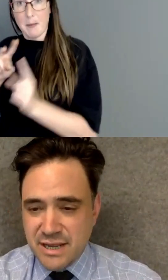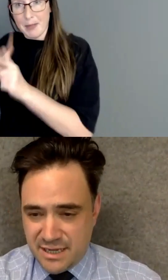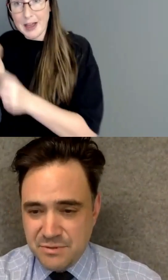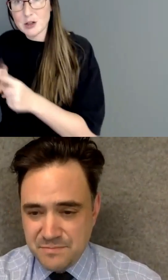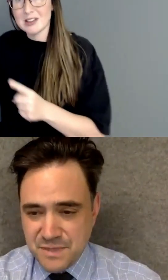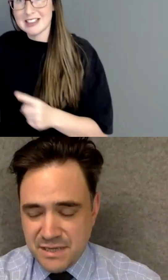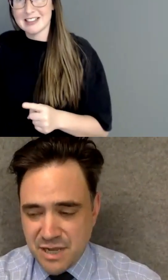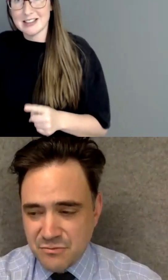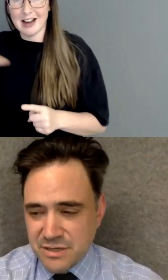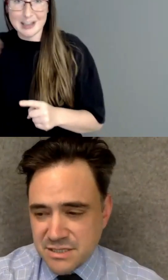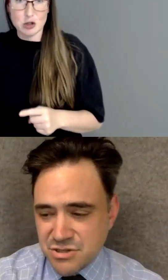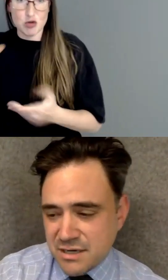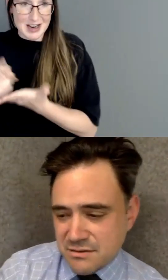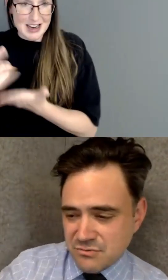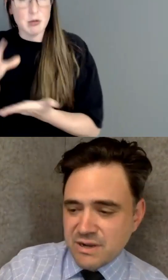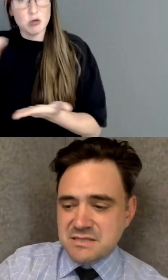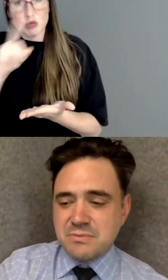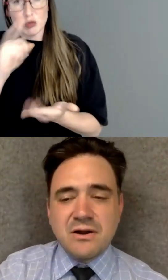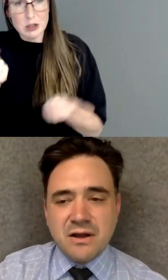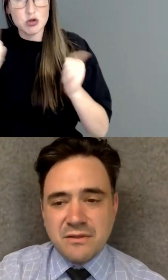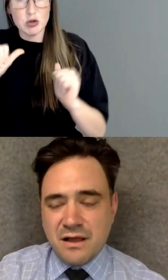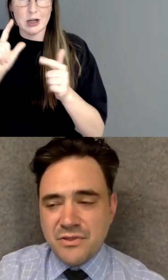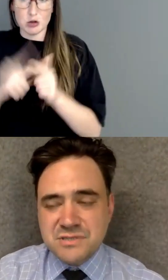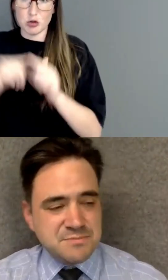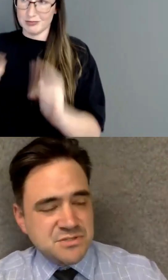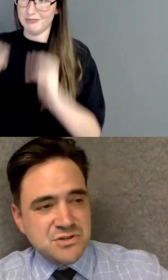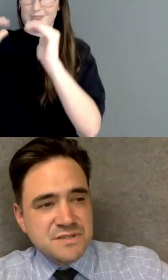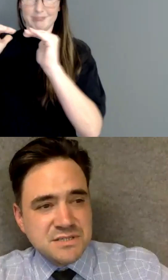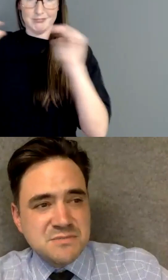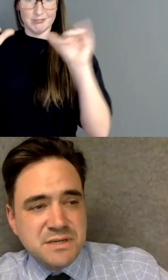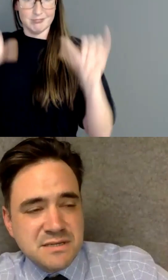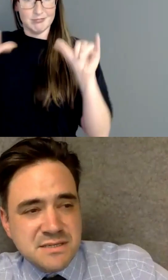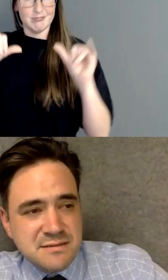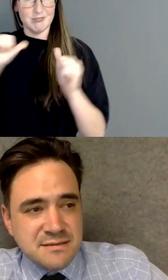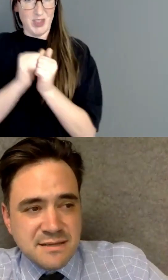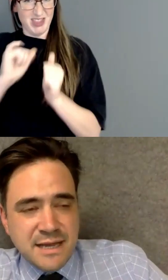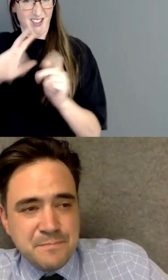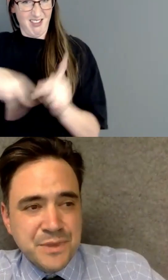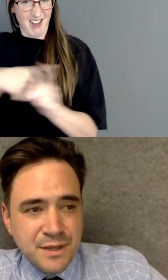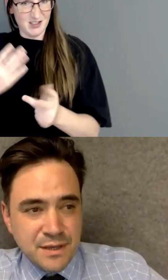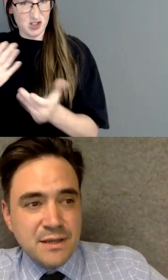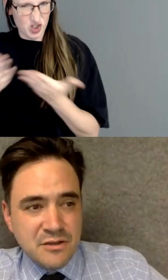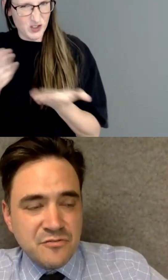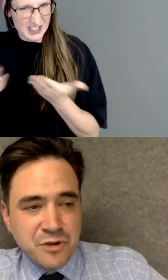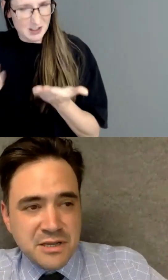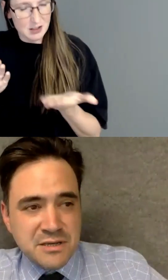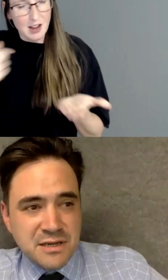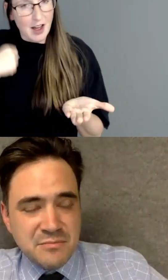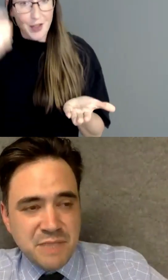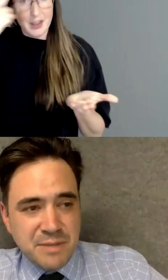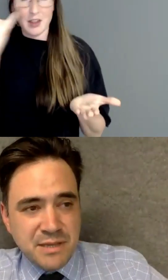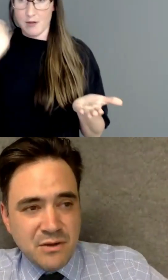detox and rehab, and really try to raise the bar on those types of services, because I think that if we